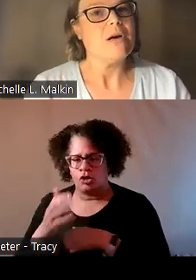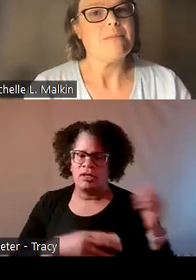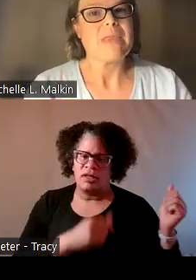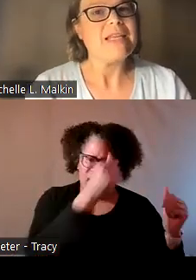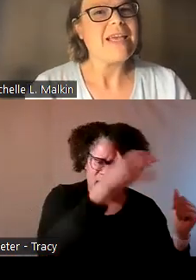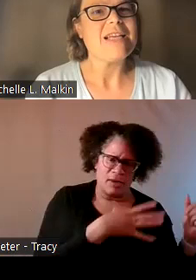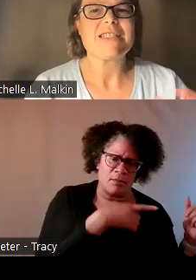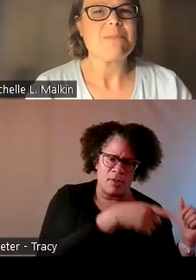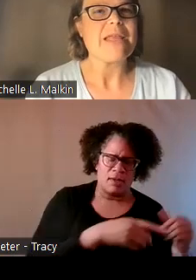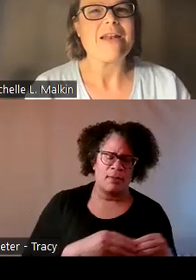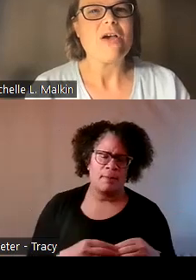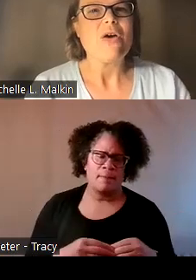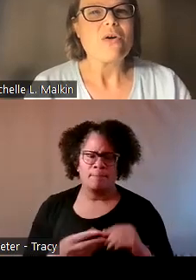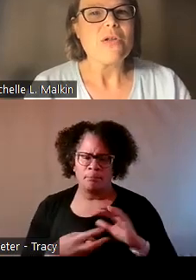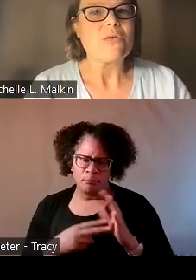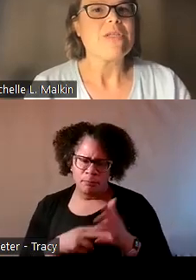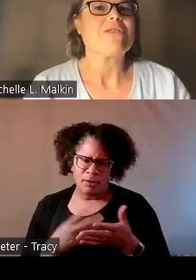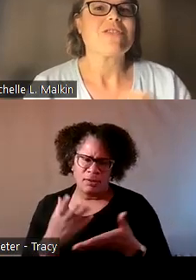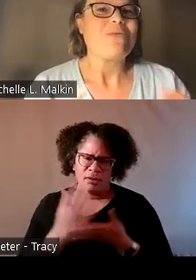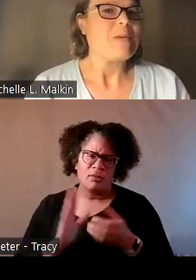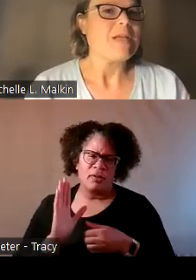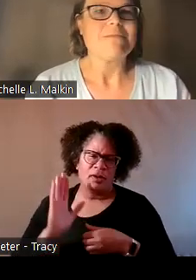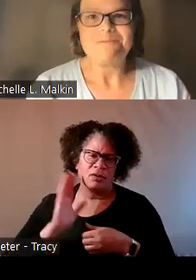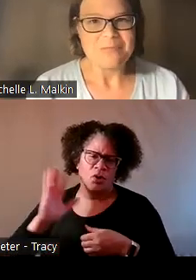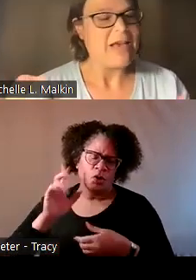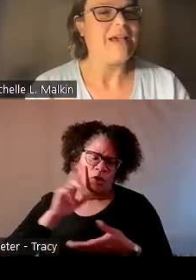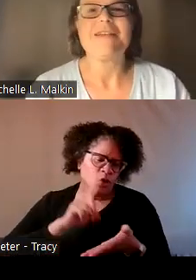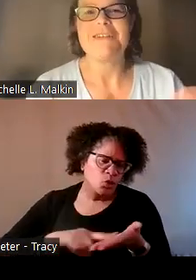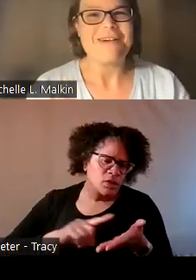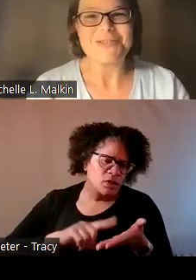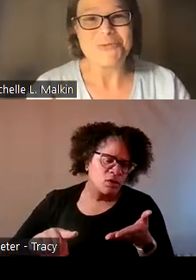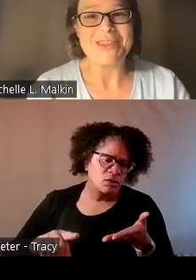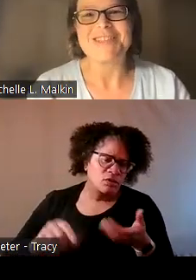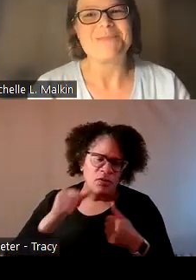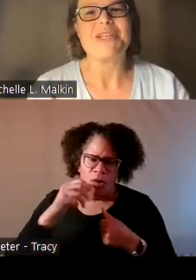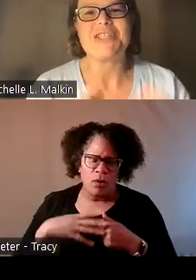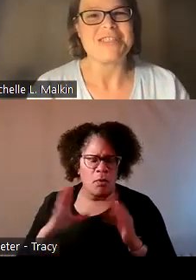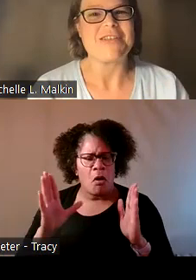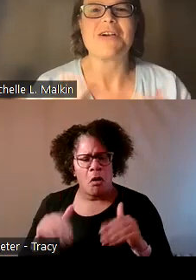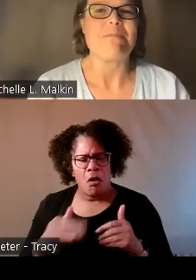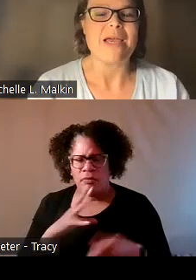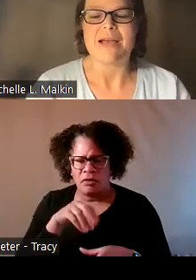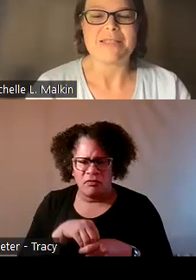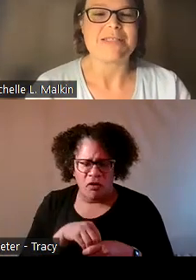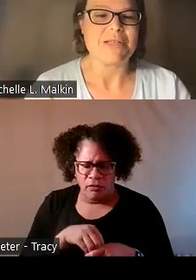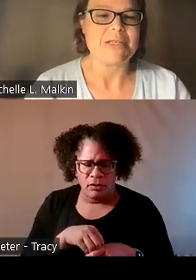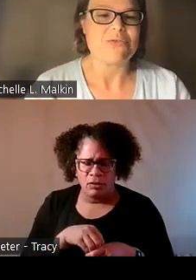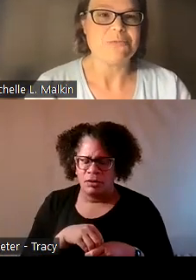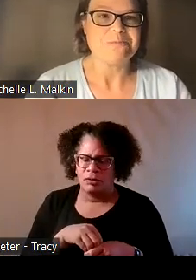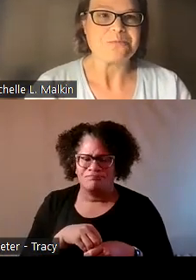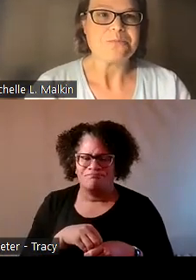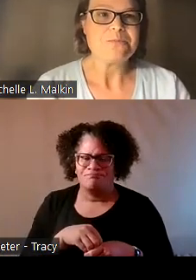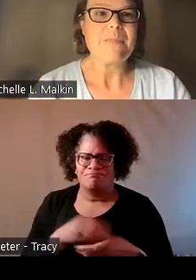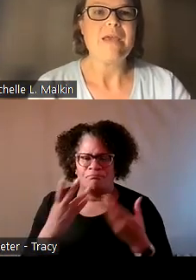which indicates that some of that earlier research that women aren't doing this as much, et cetera, may not necessarily be